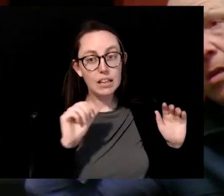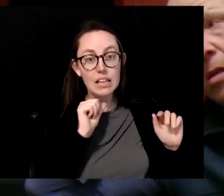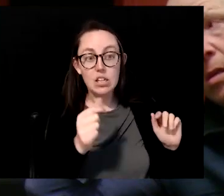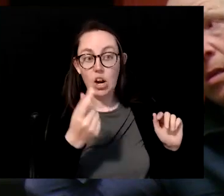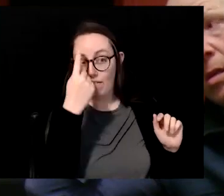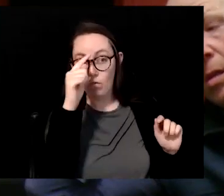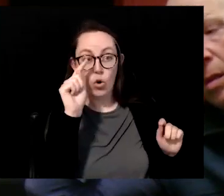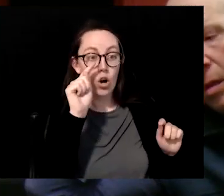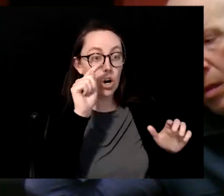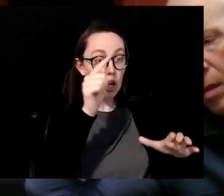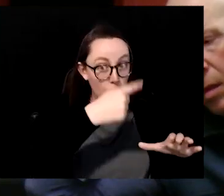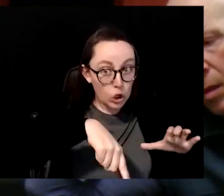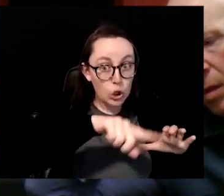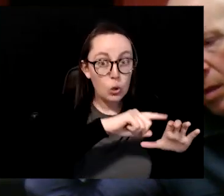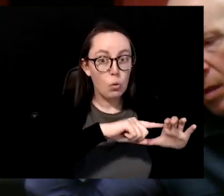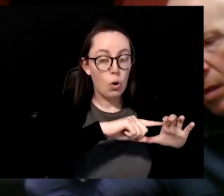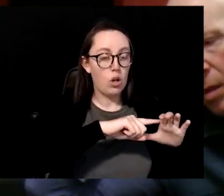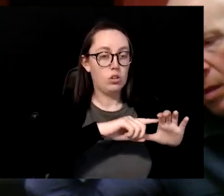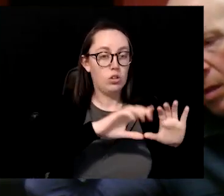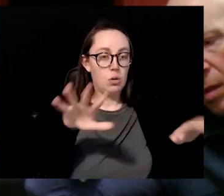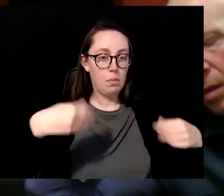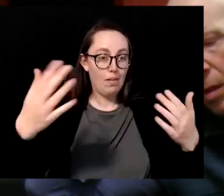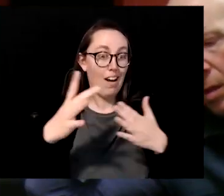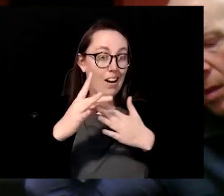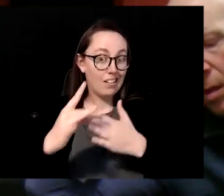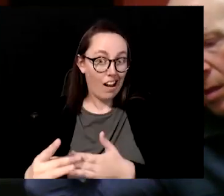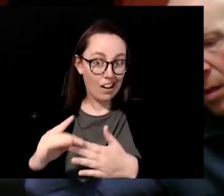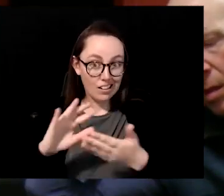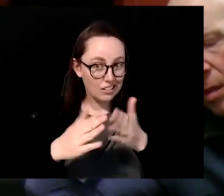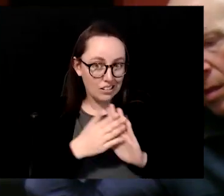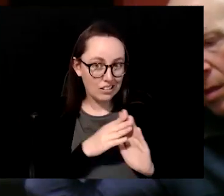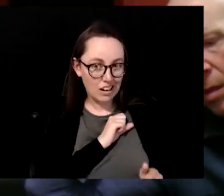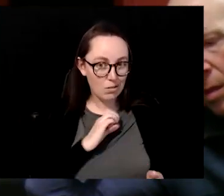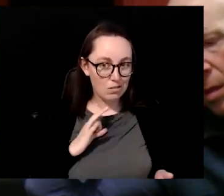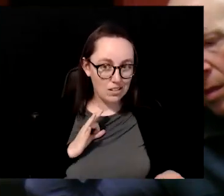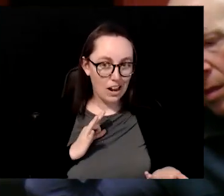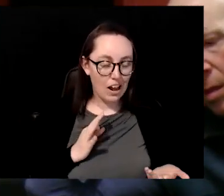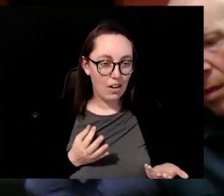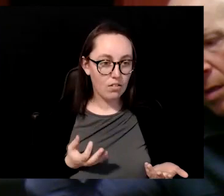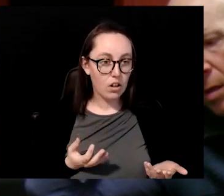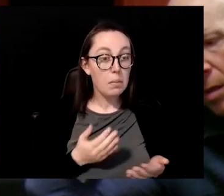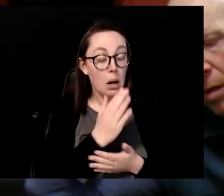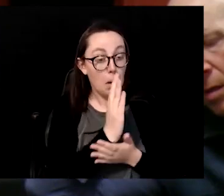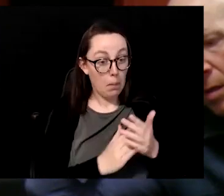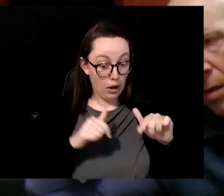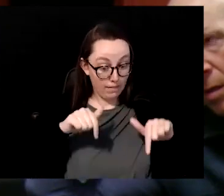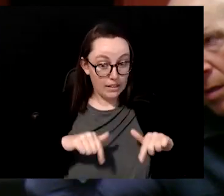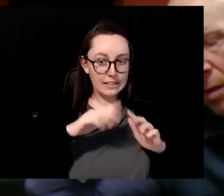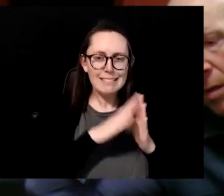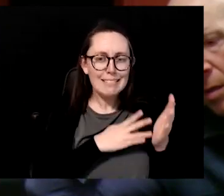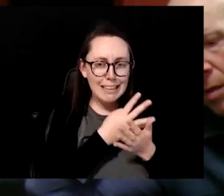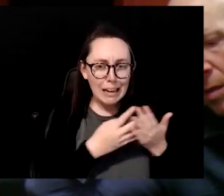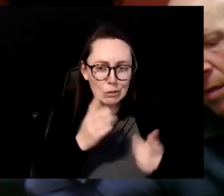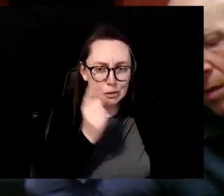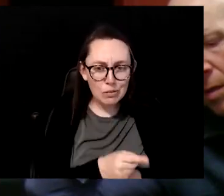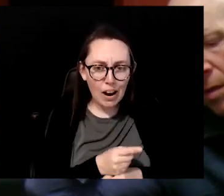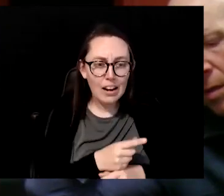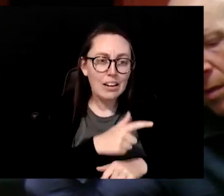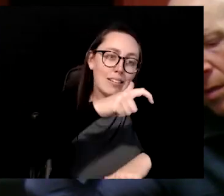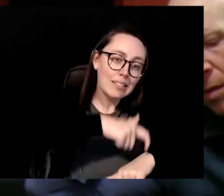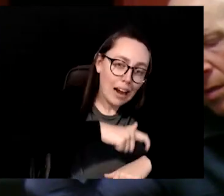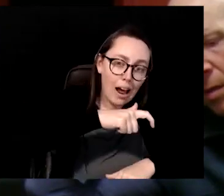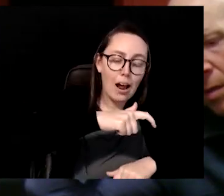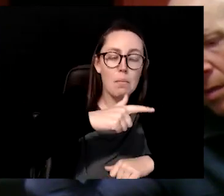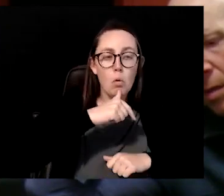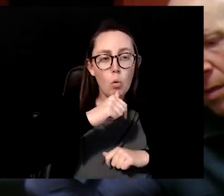give guidance to the town staff on things like um part of this is the schedule what do we think about the timing who should we